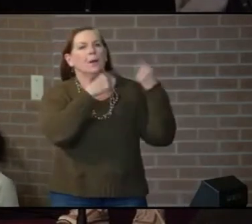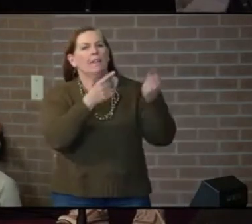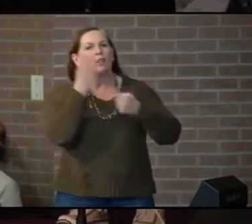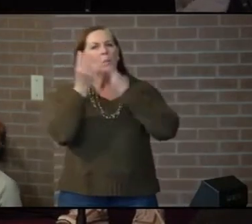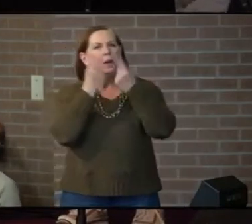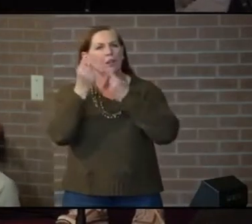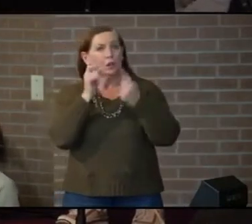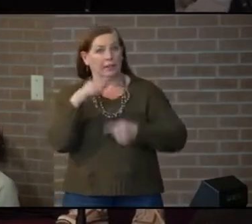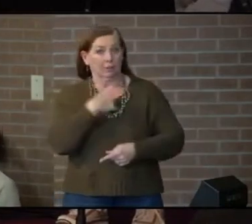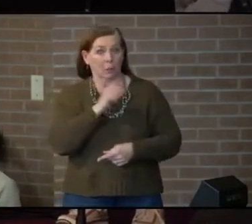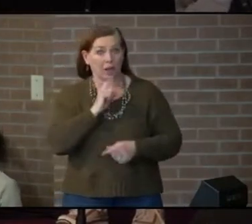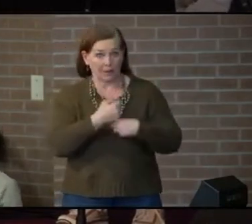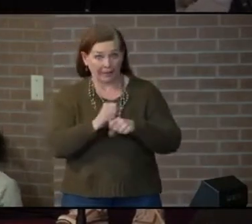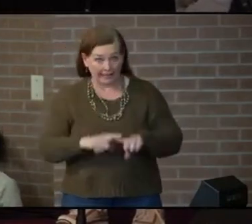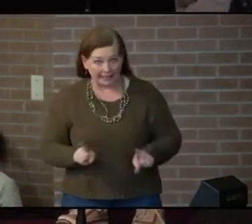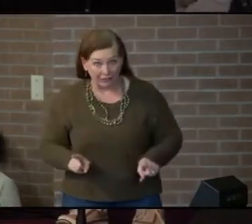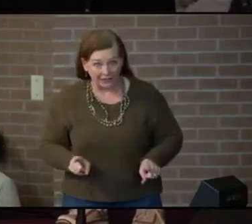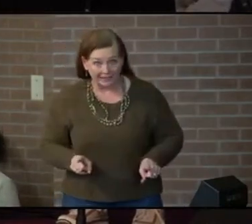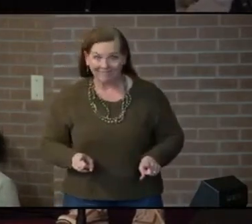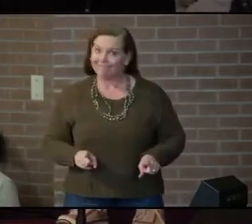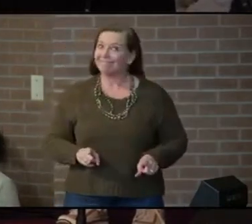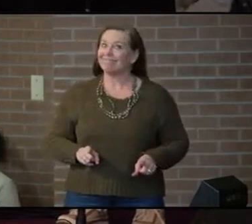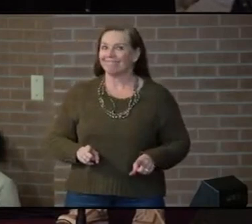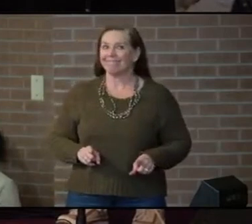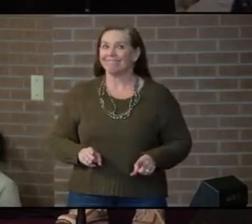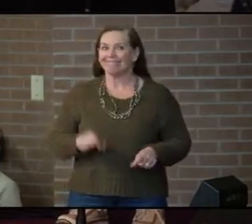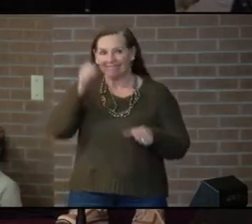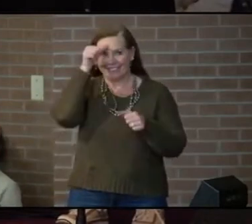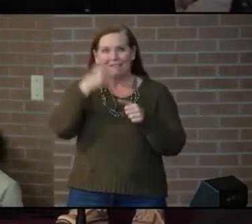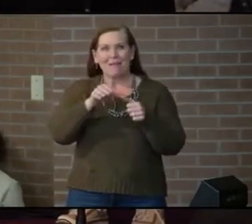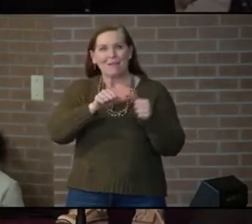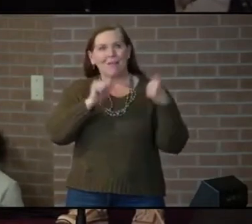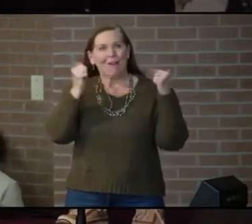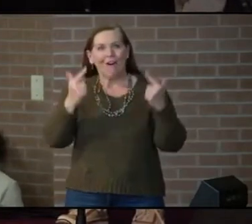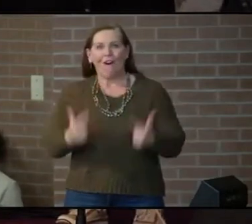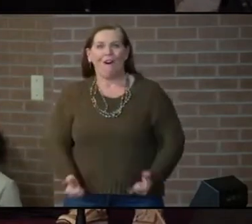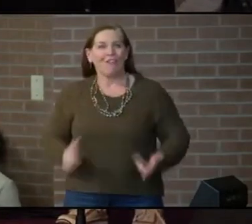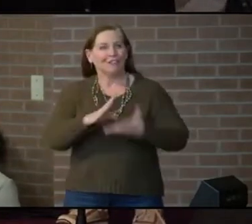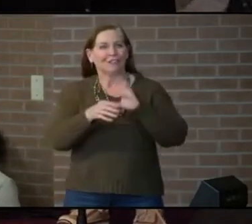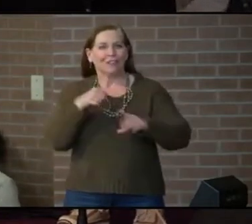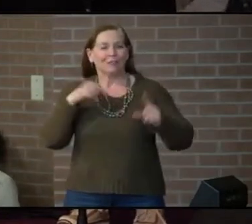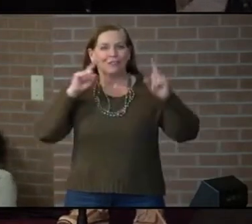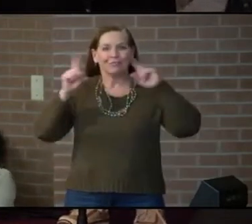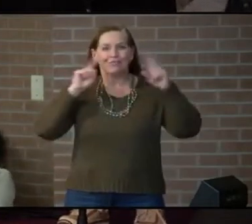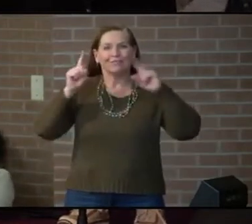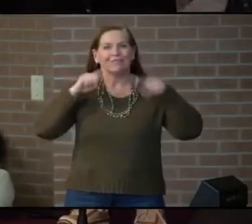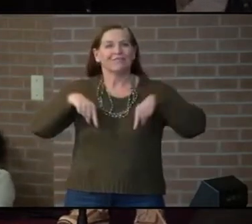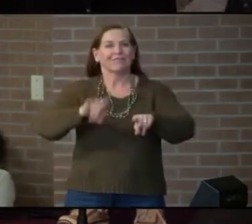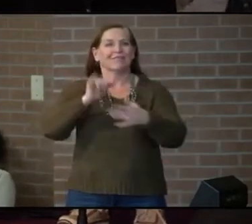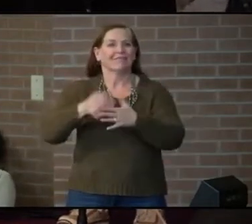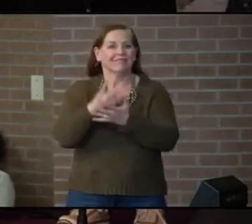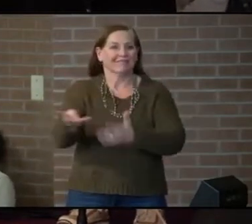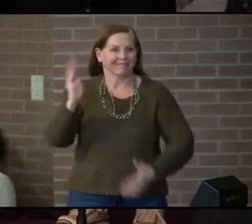if we're making a difference, just remember all of the stories we've been hearing over the last 4 weeks. And on